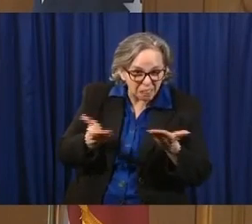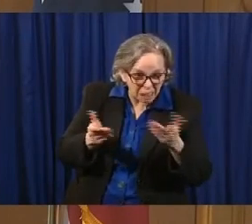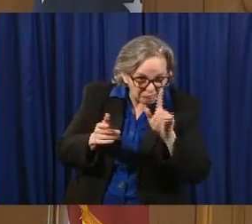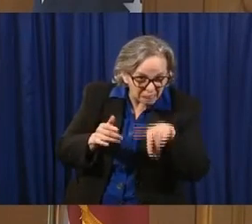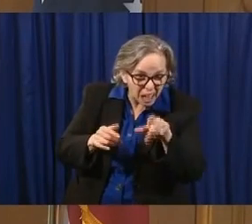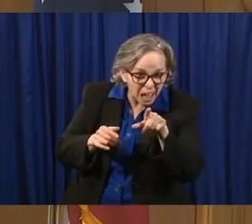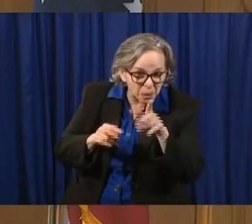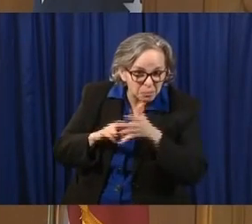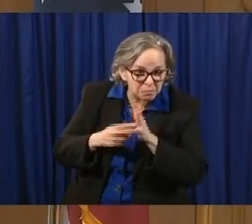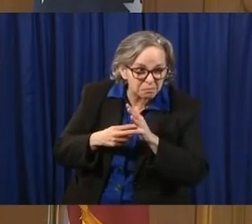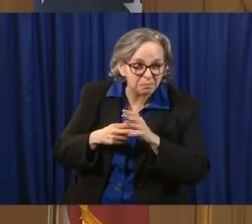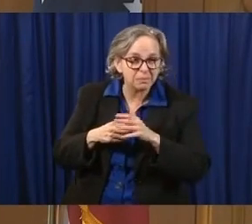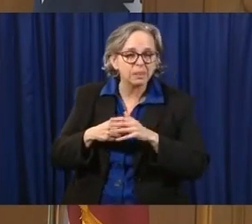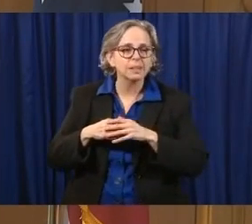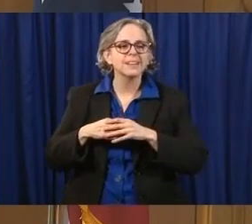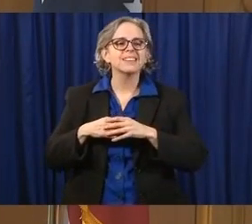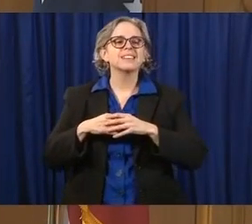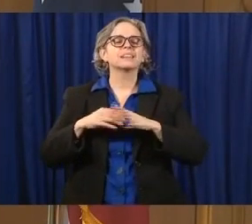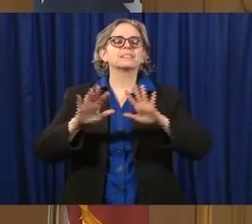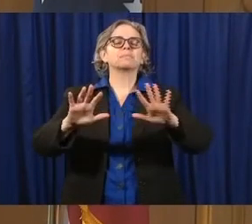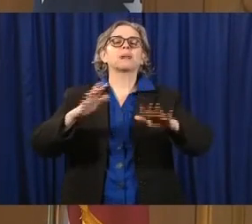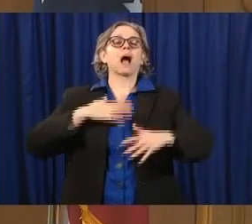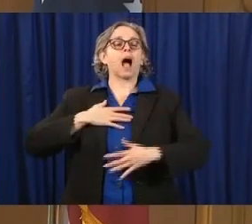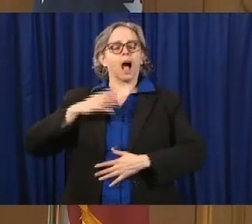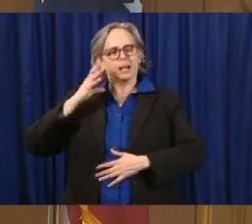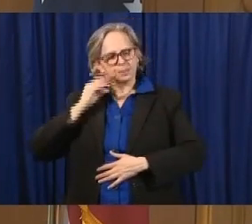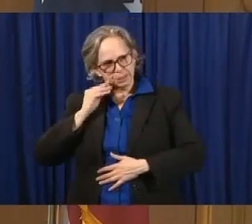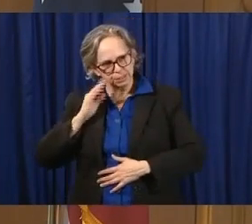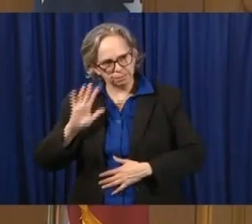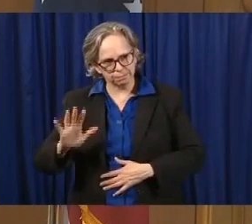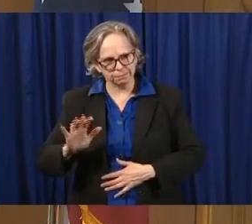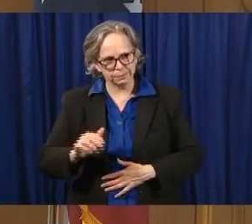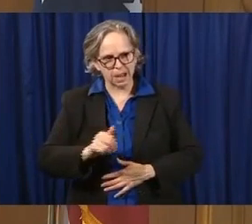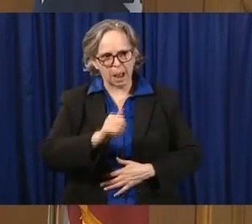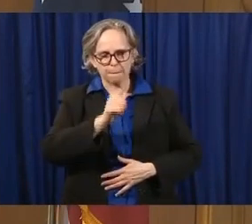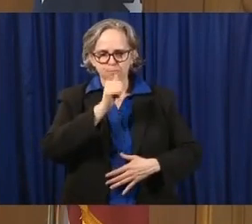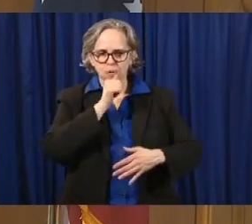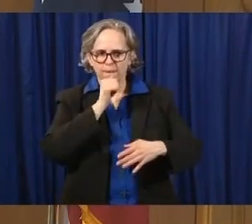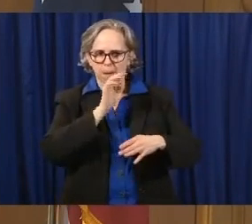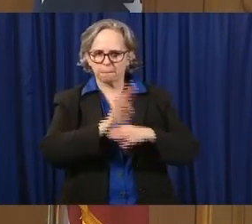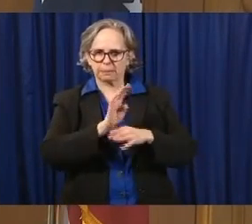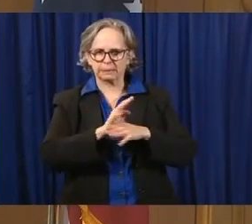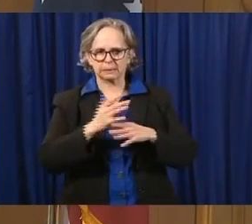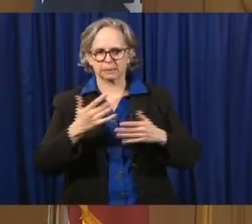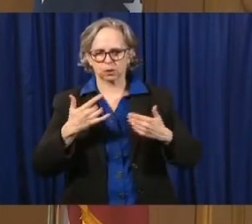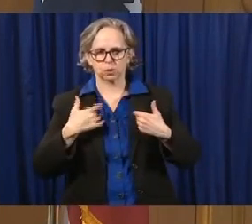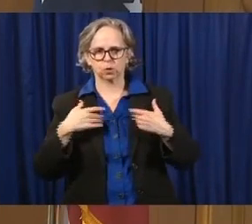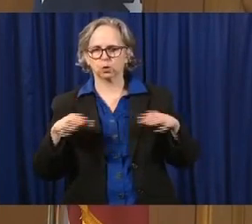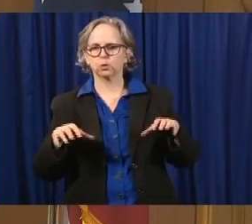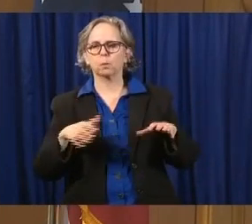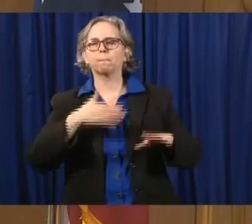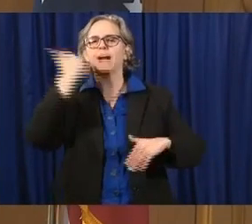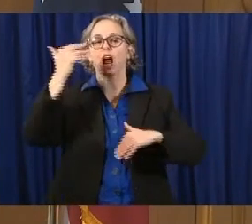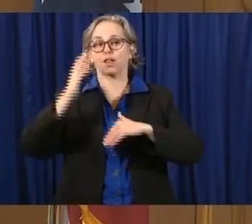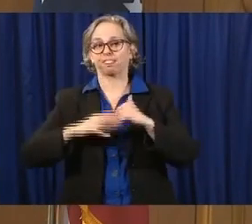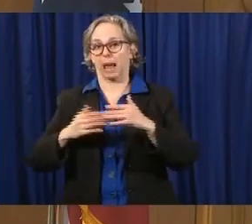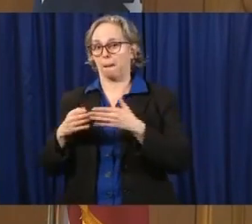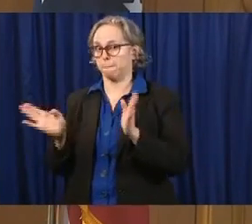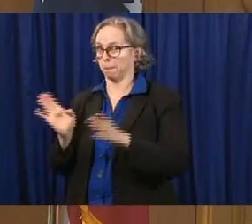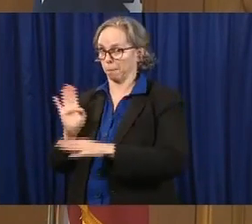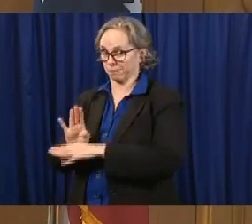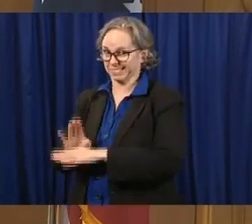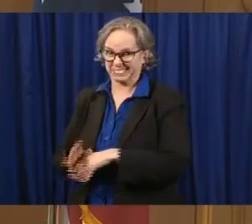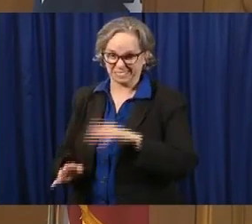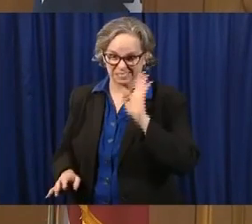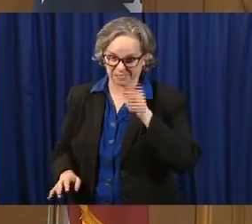experience in life is the private sector usually can do things better than the public sector. And so a lot of this is going to be driven by what the public